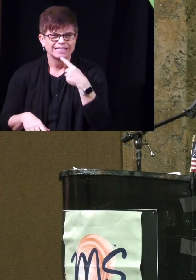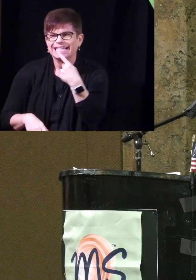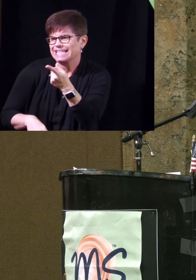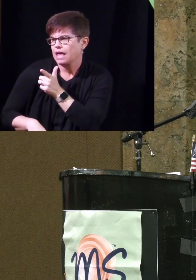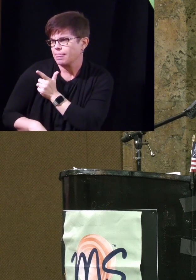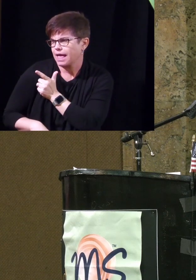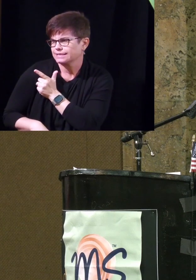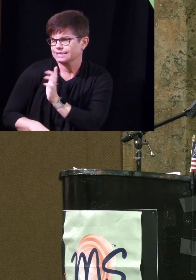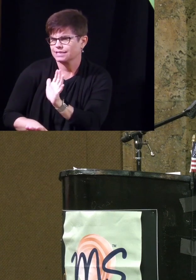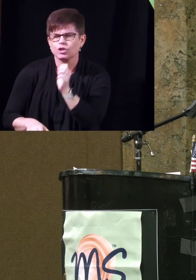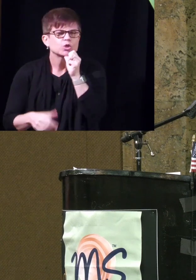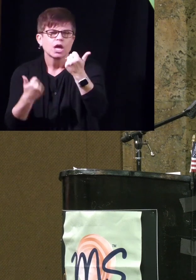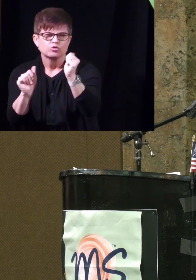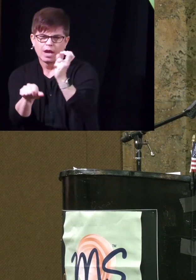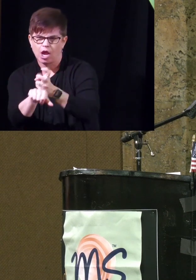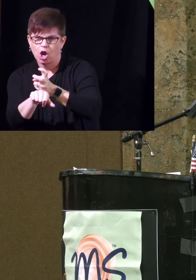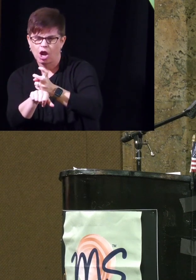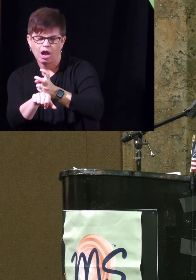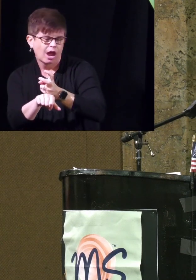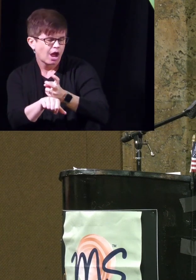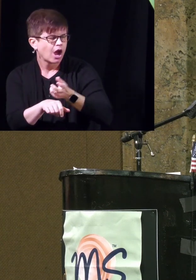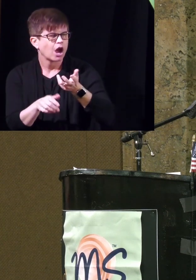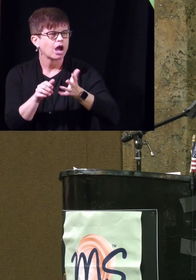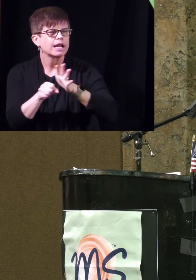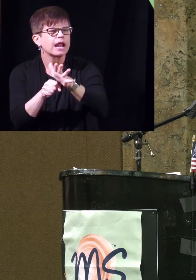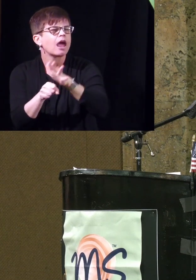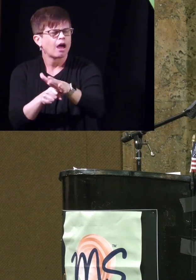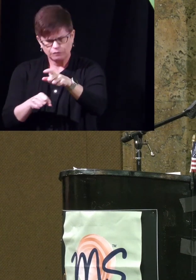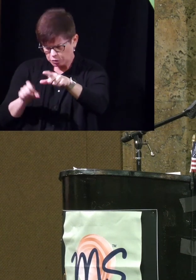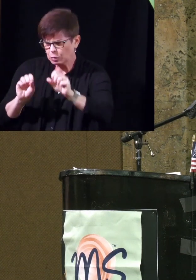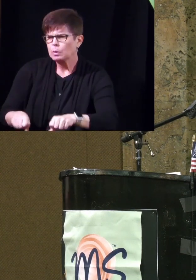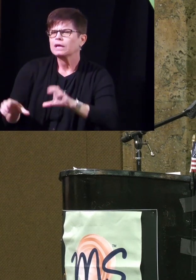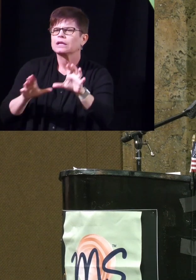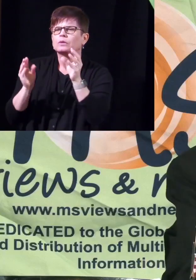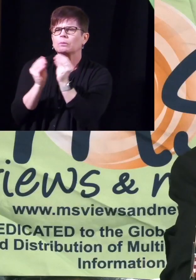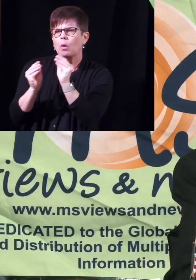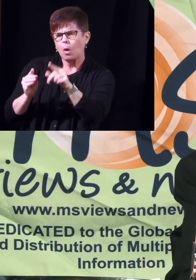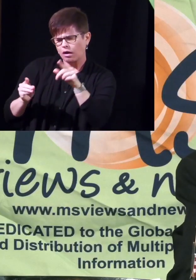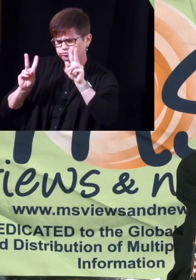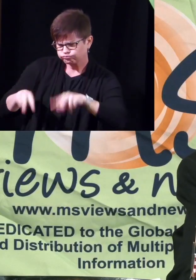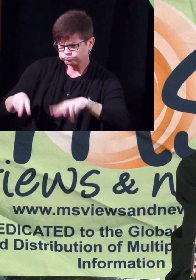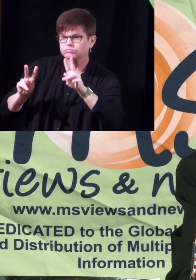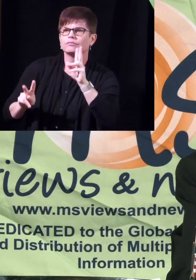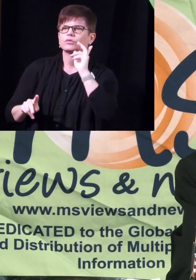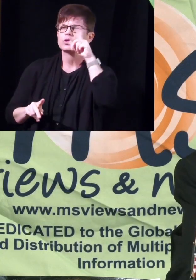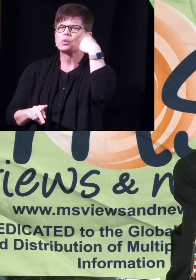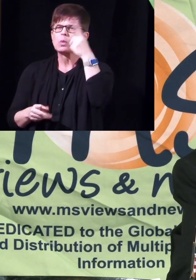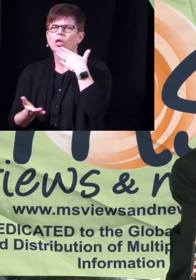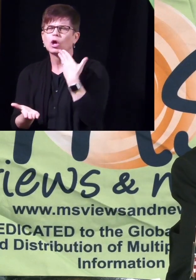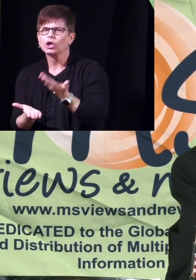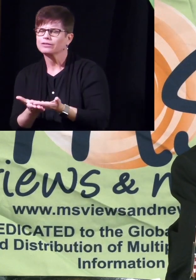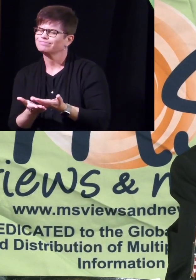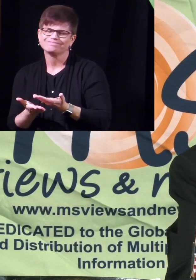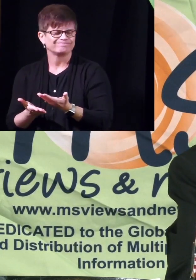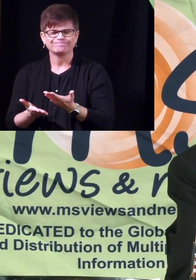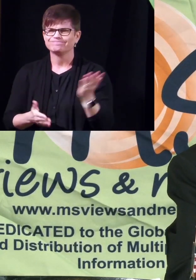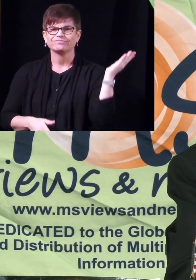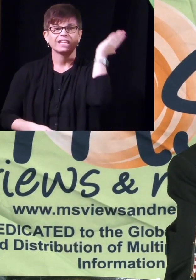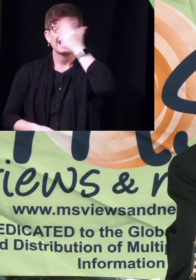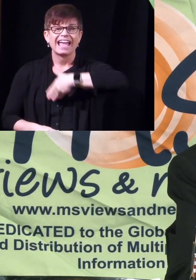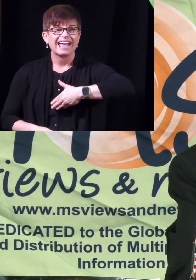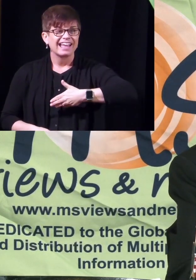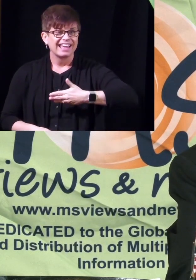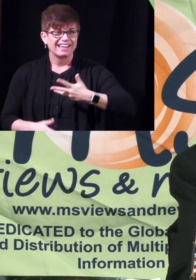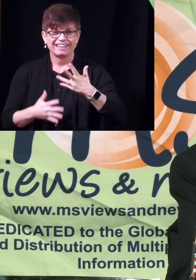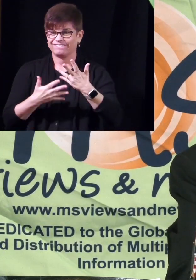not trying hard. You could try harder. You could do more. Yeah. But the invisible symptoms, that's why they're called invisible.